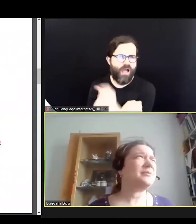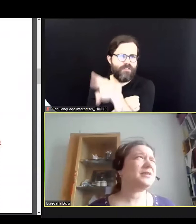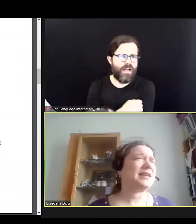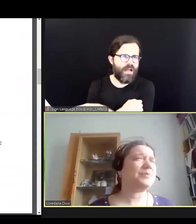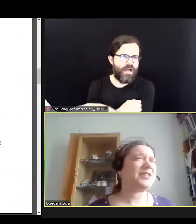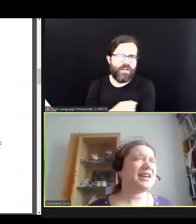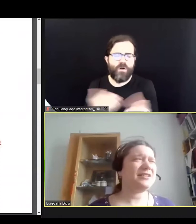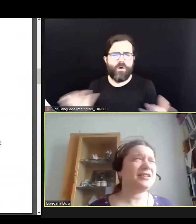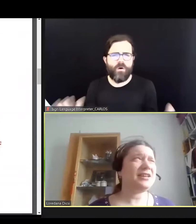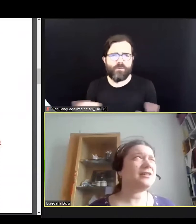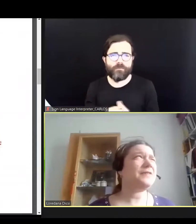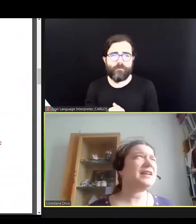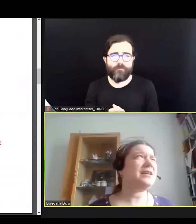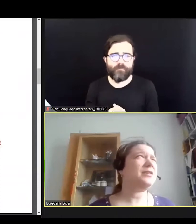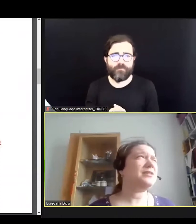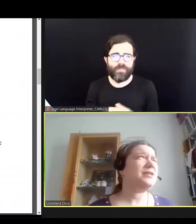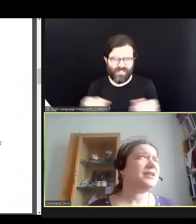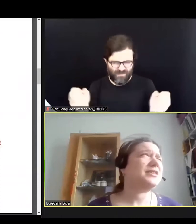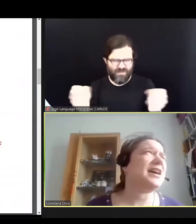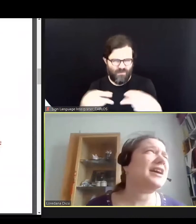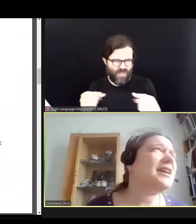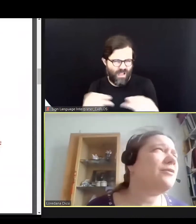you were informed, and